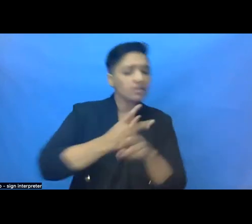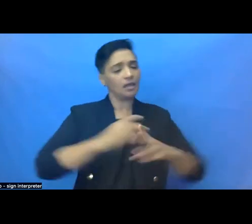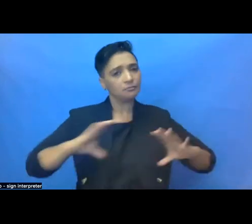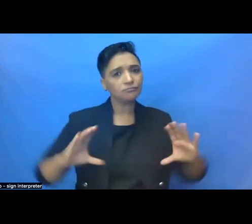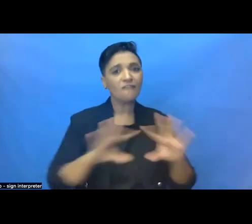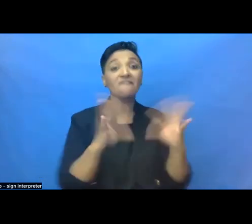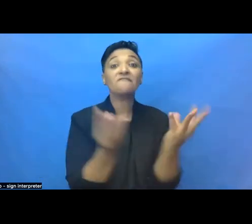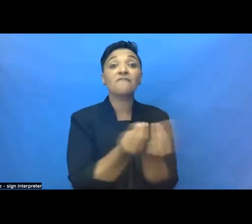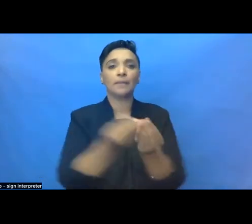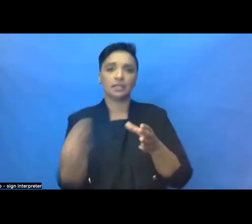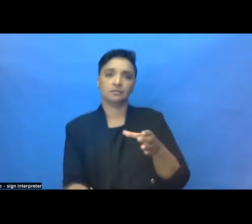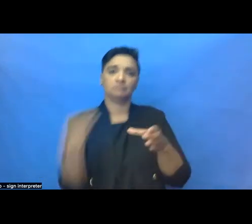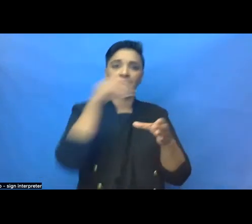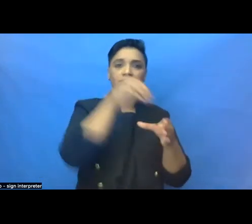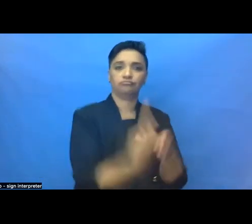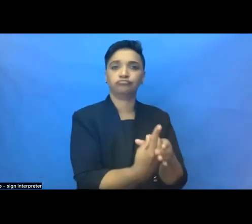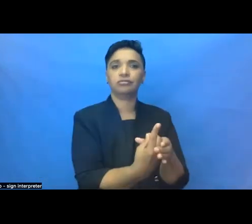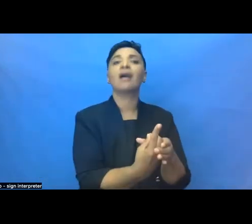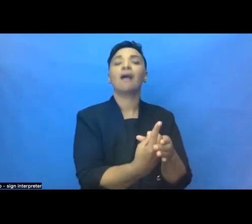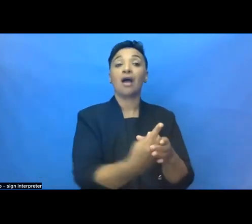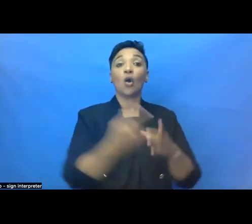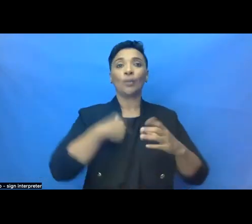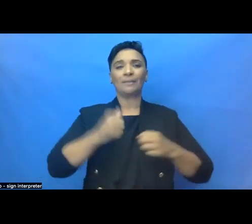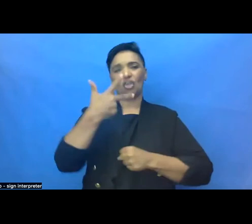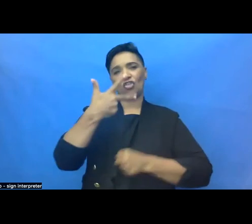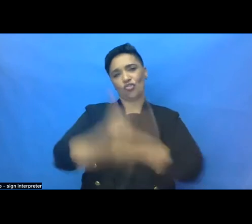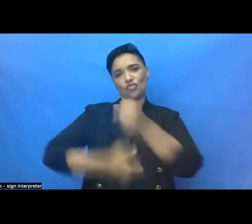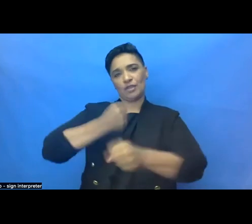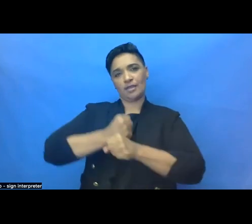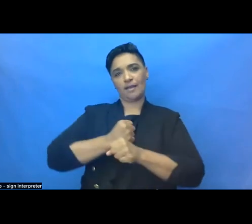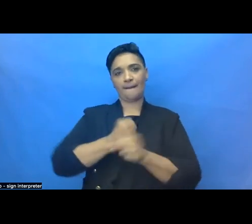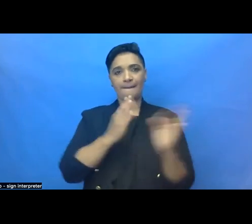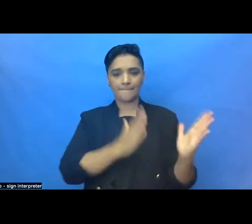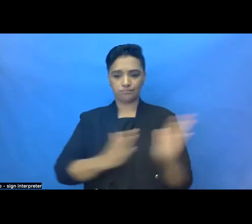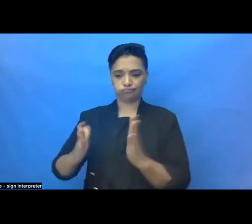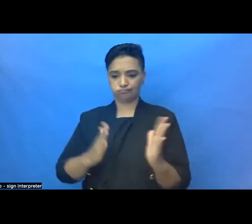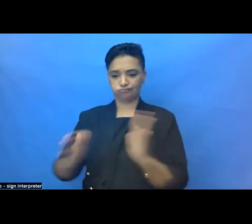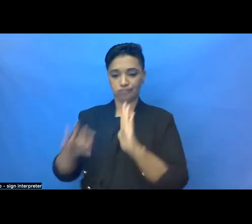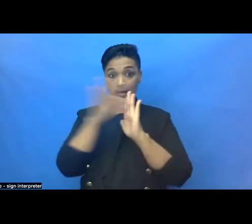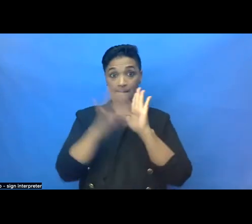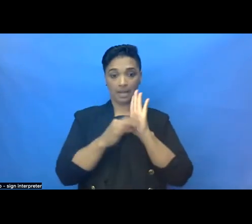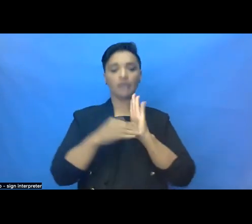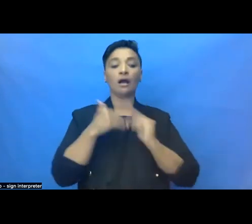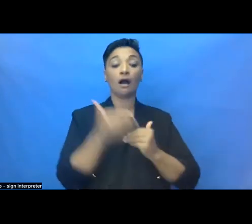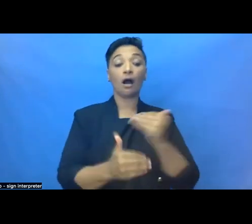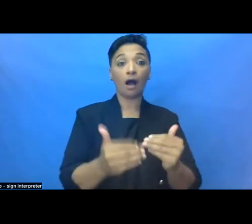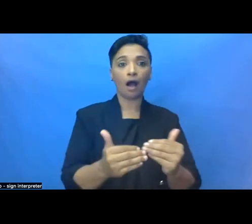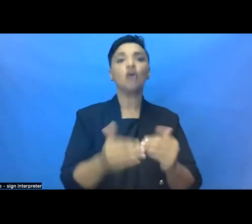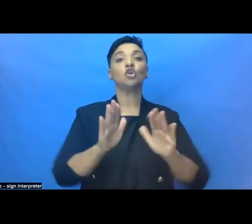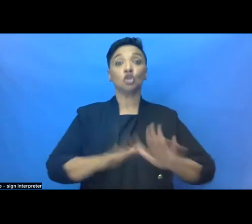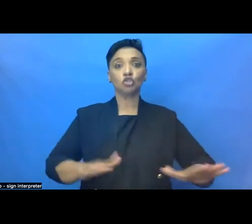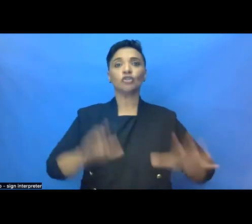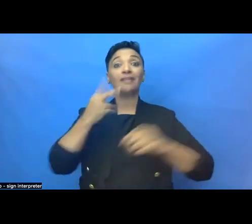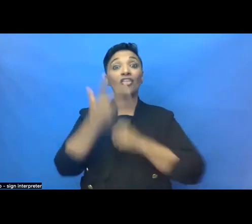family. And let's create a 3-year plan. And I believe that in 3 years, these children can be integrated into